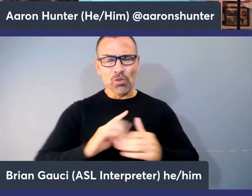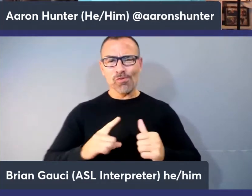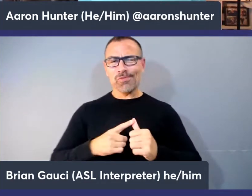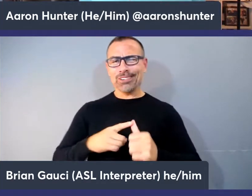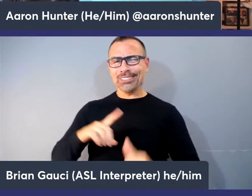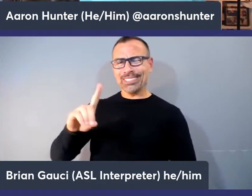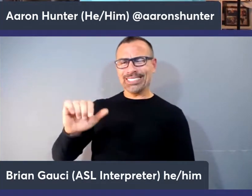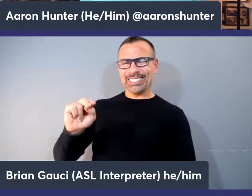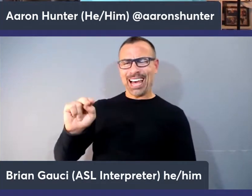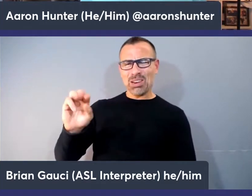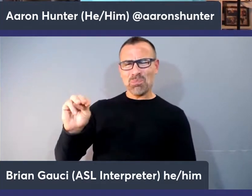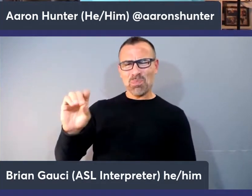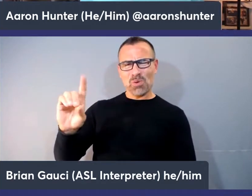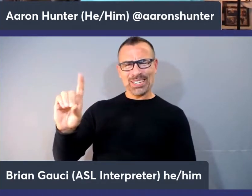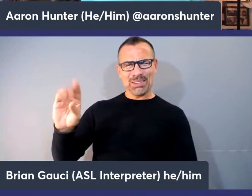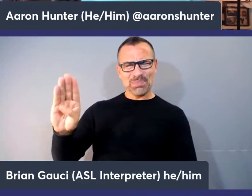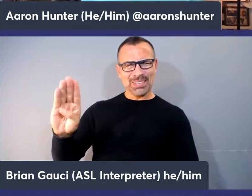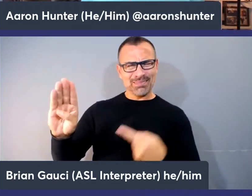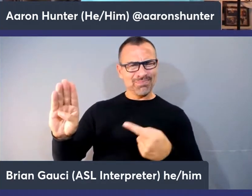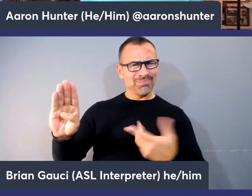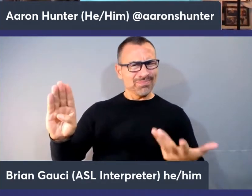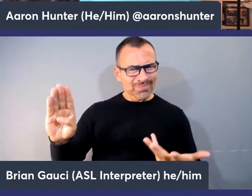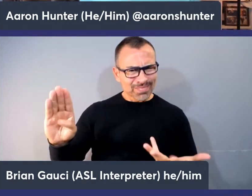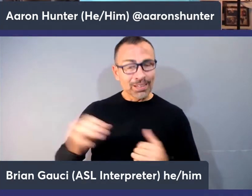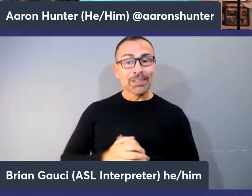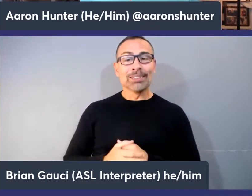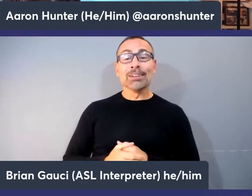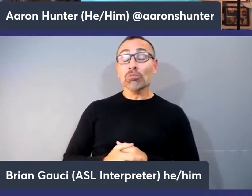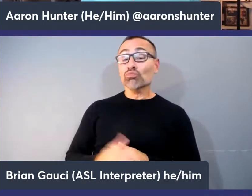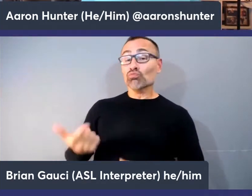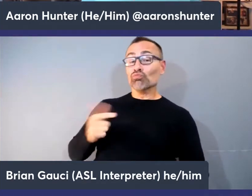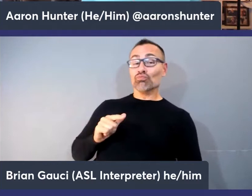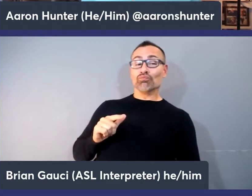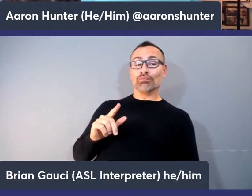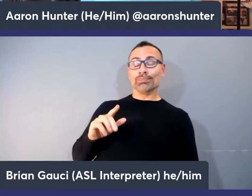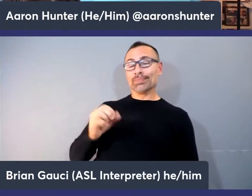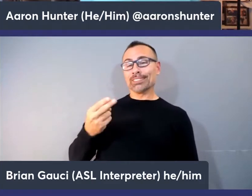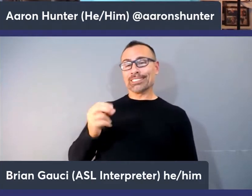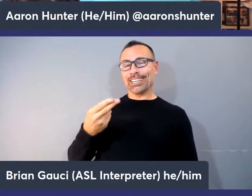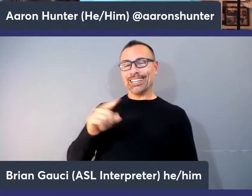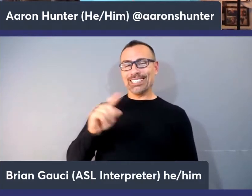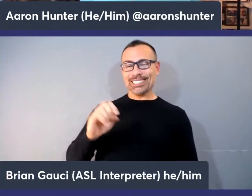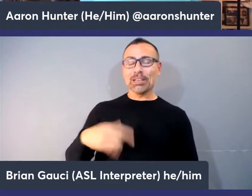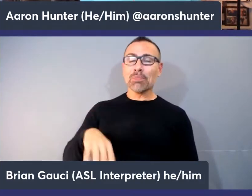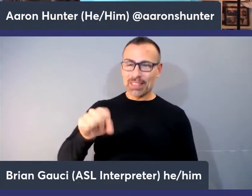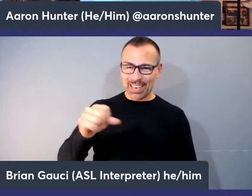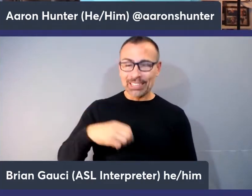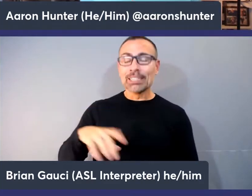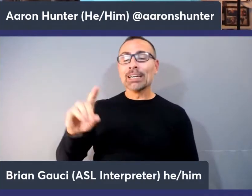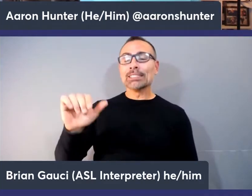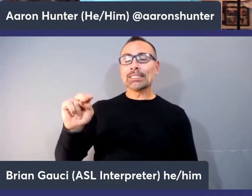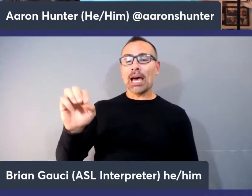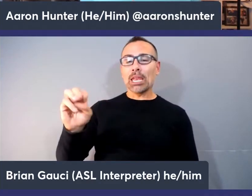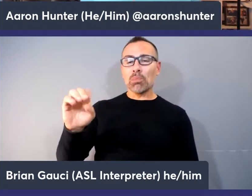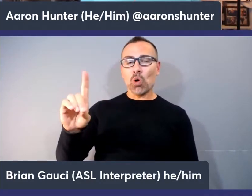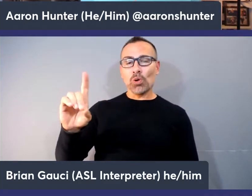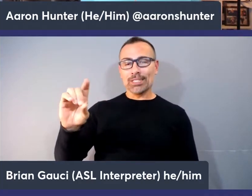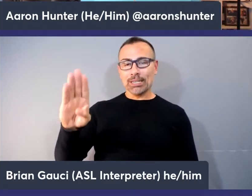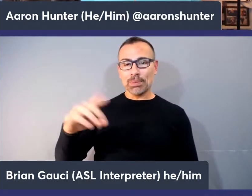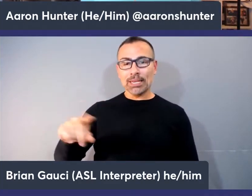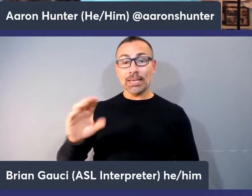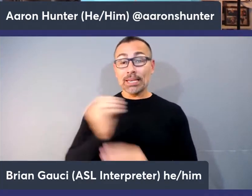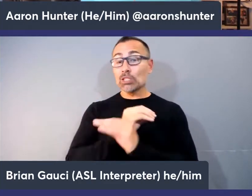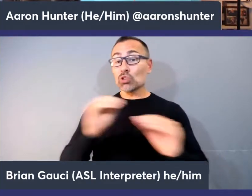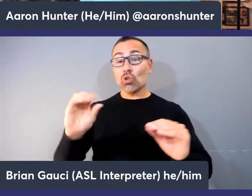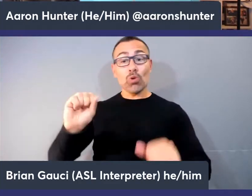yeah, of course. So DynamoDB is a NoSQL key value store database, which is built for low